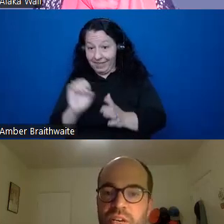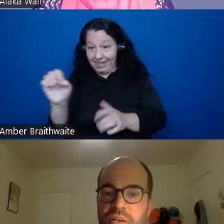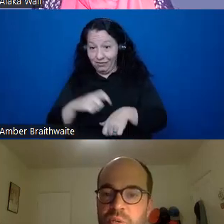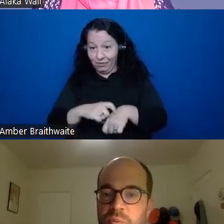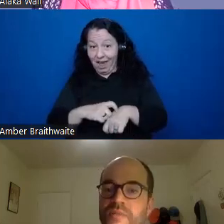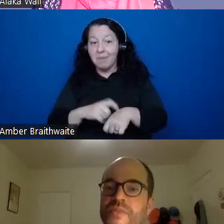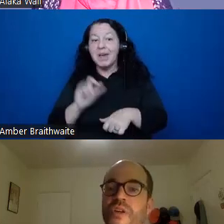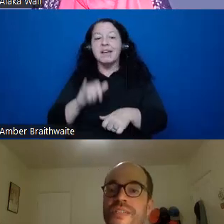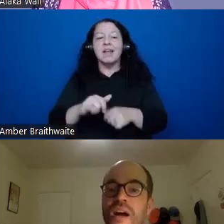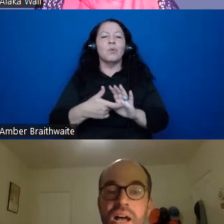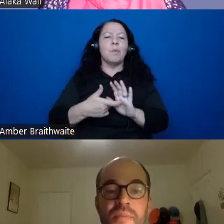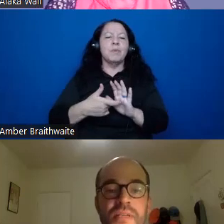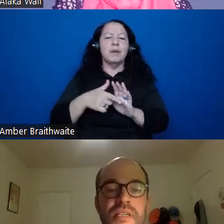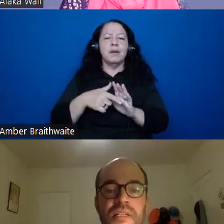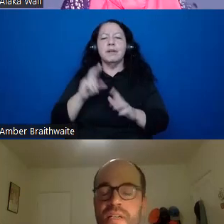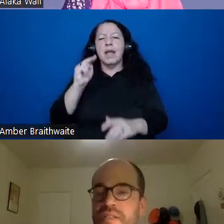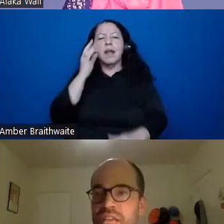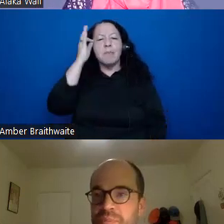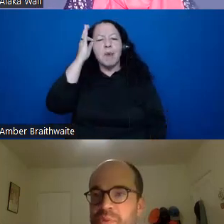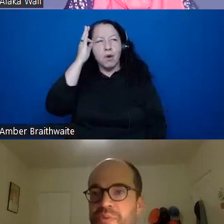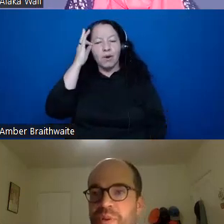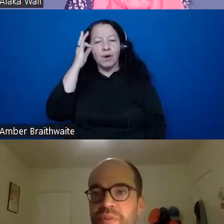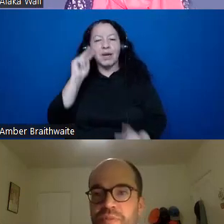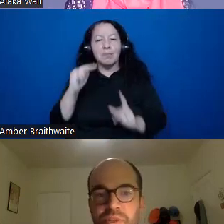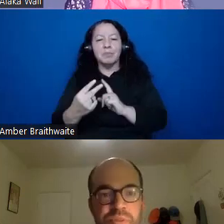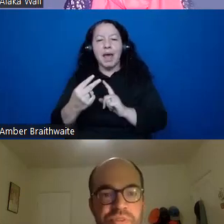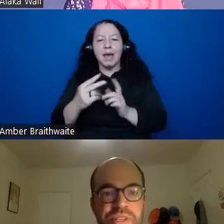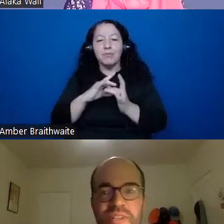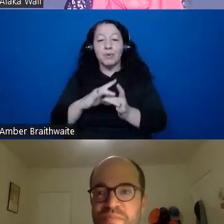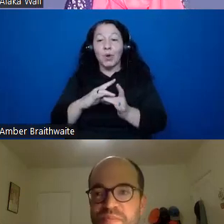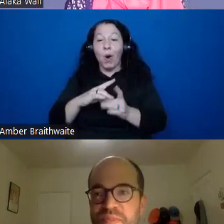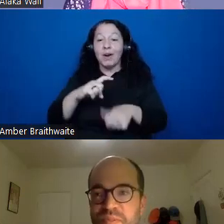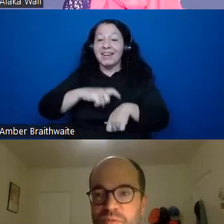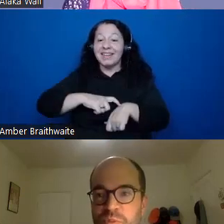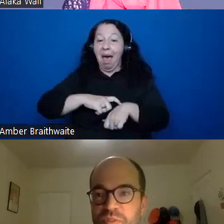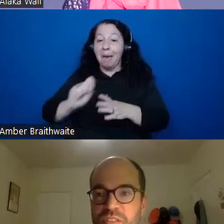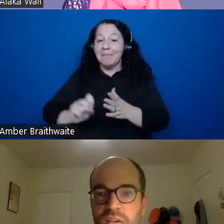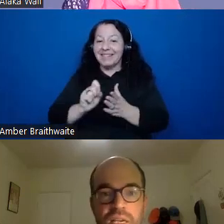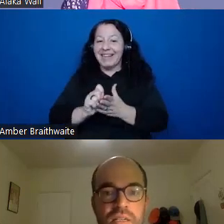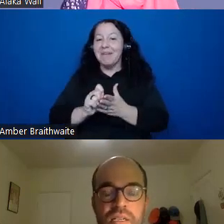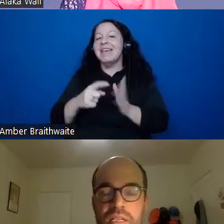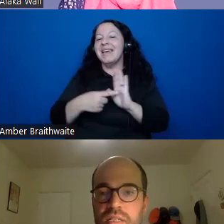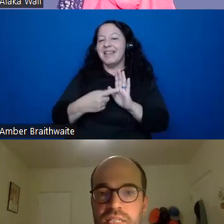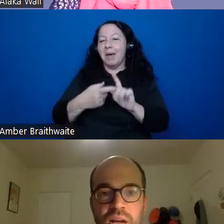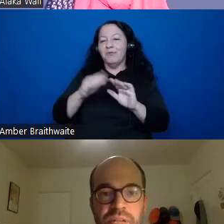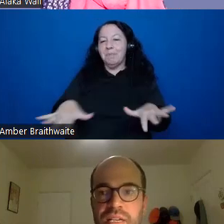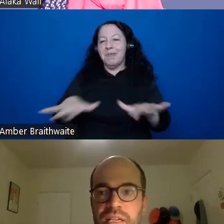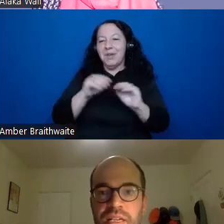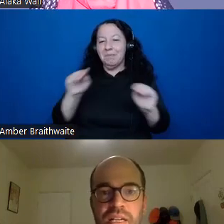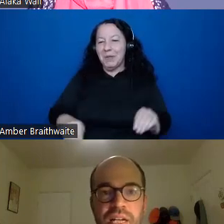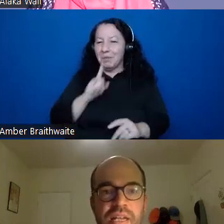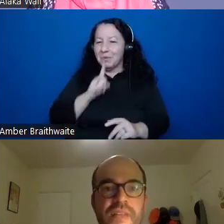Native American perspectives on time, examples from the Field Museum. Super fascinating